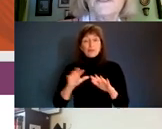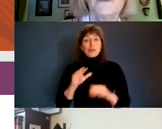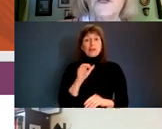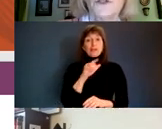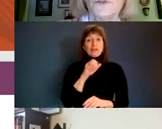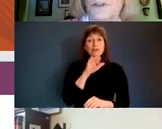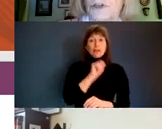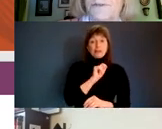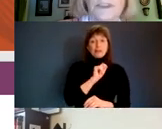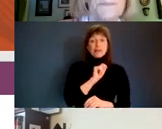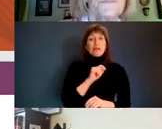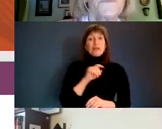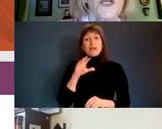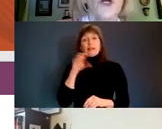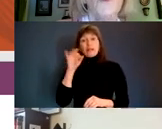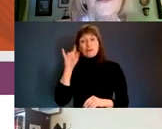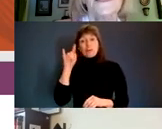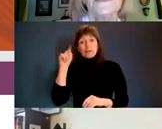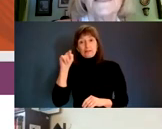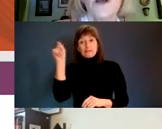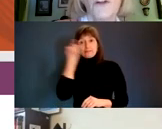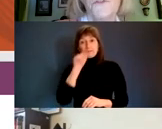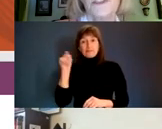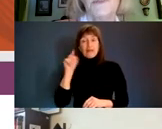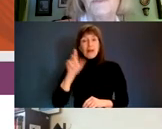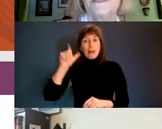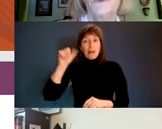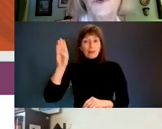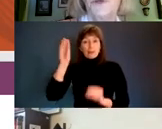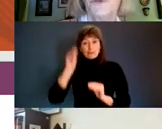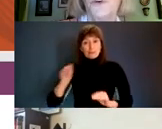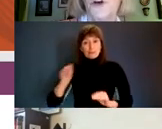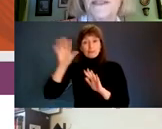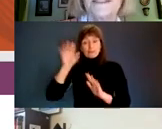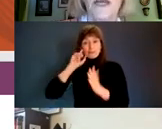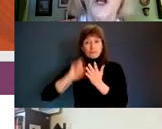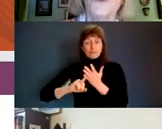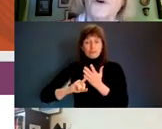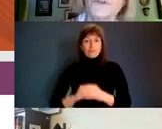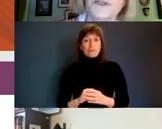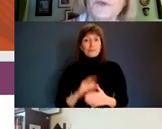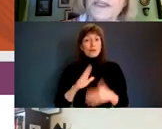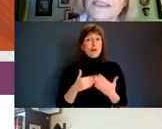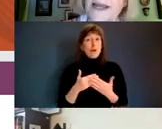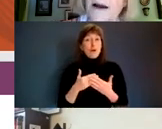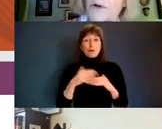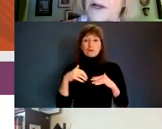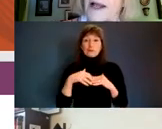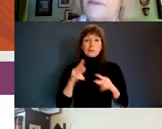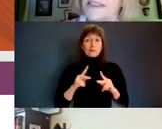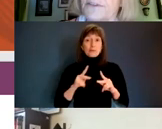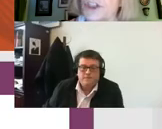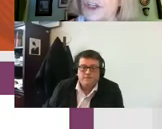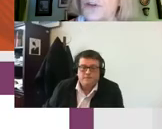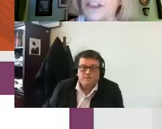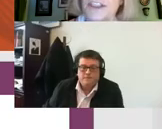the Inuit of Nunatukavut. We recognize all First Peoples who were here before us, those who live with us now,